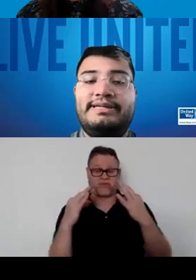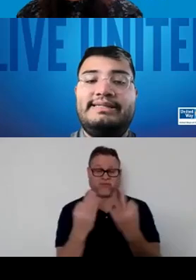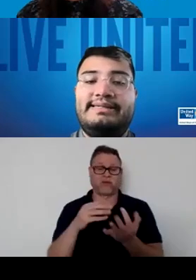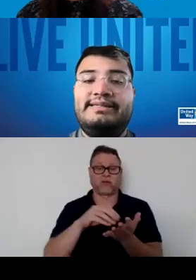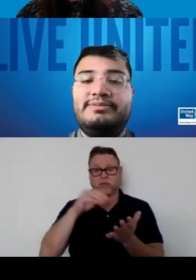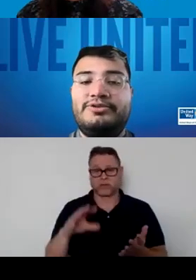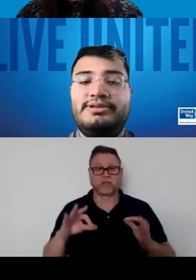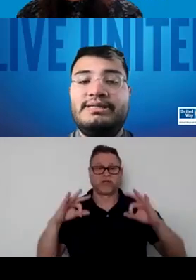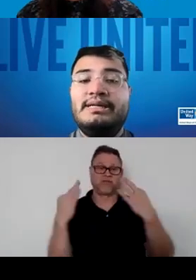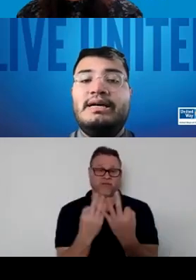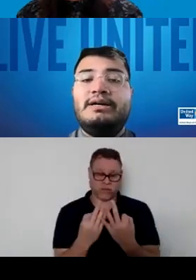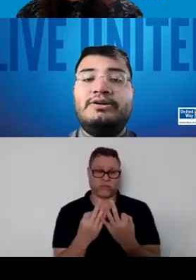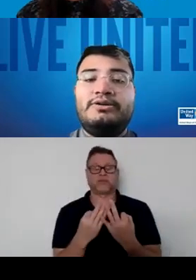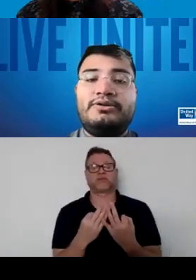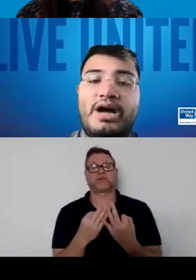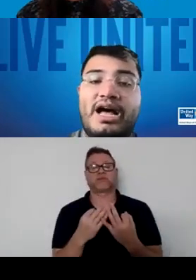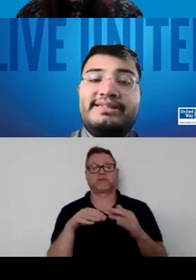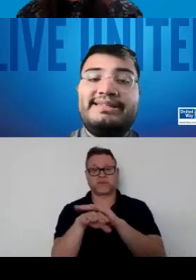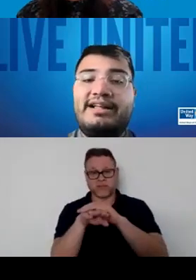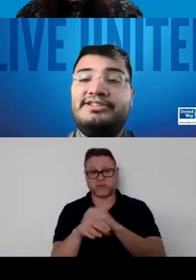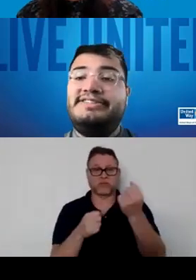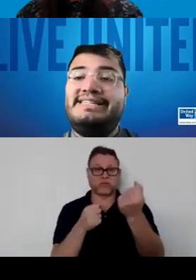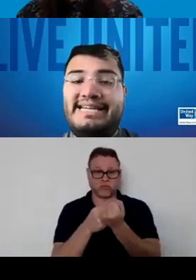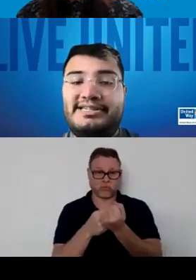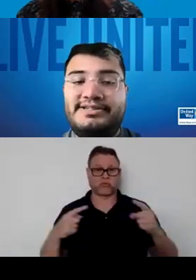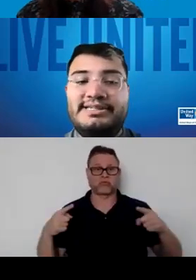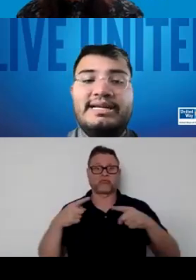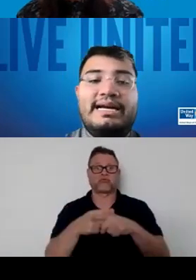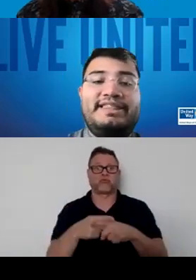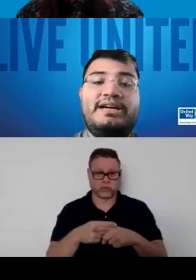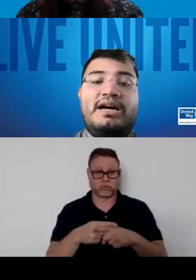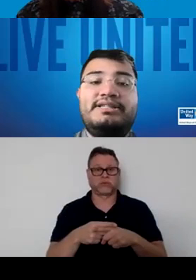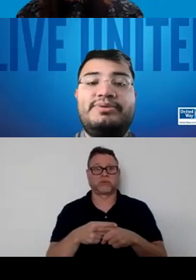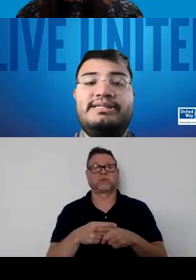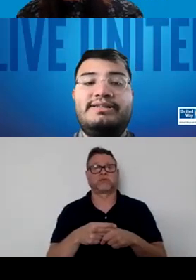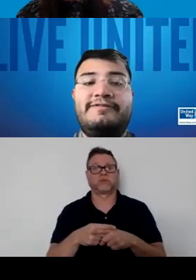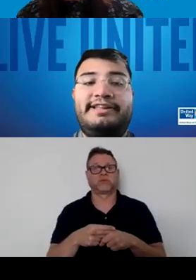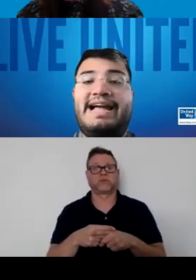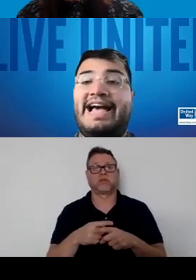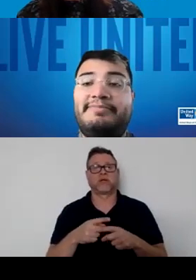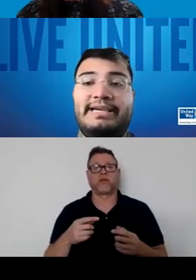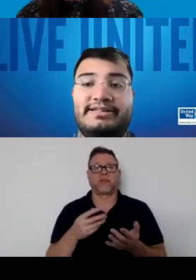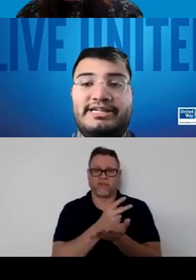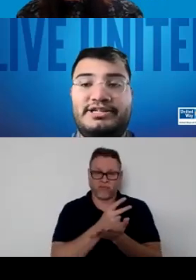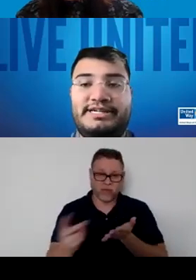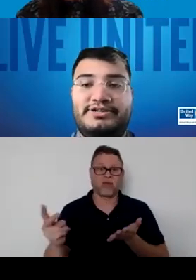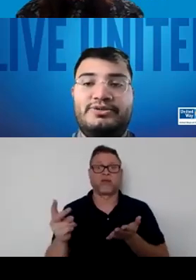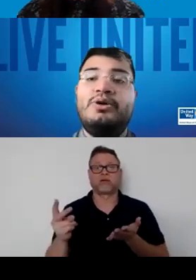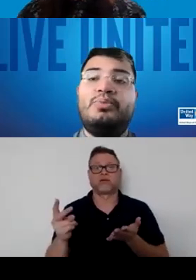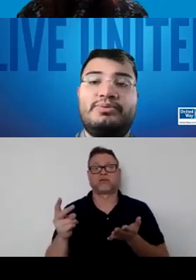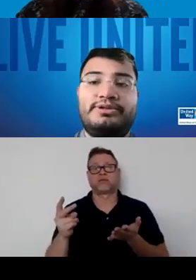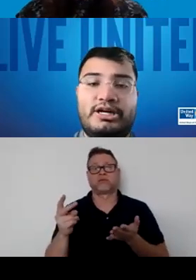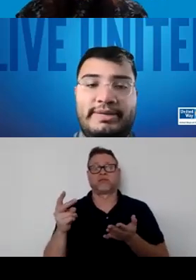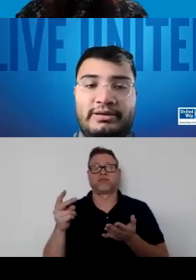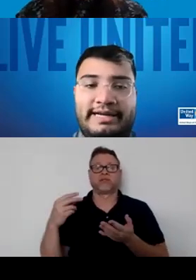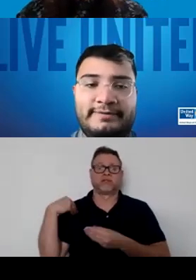level in accessing supports cross child serving sectors, and the consequences of failure have been intergenerational,